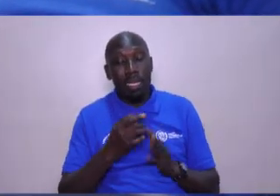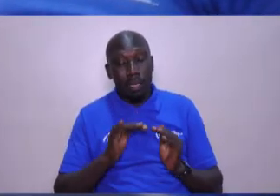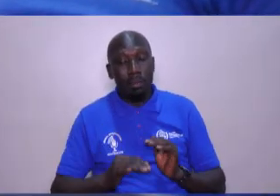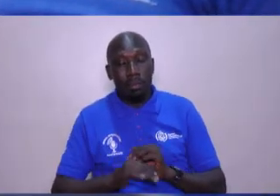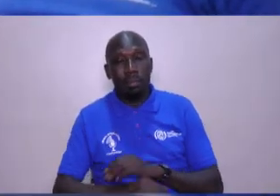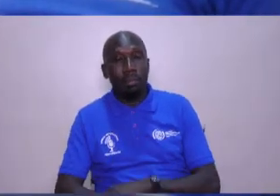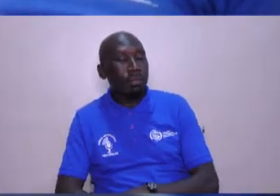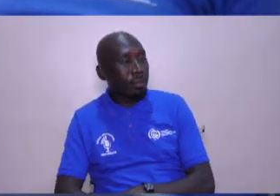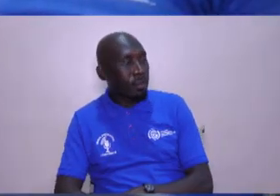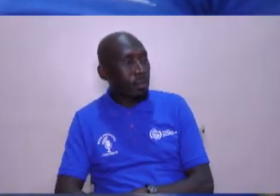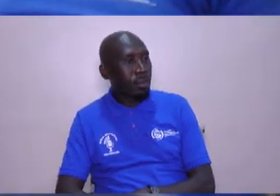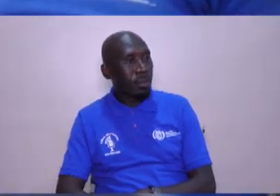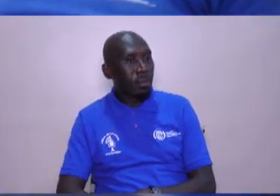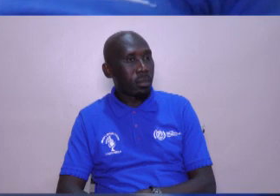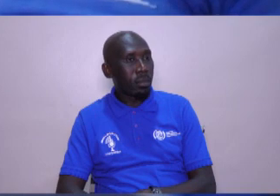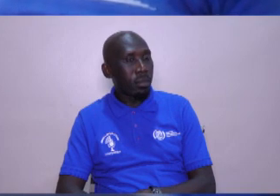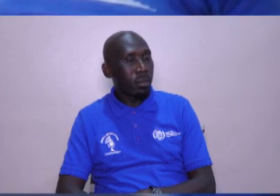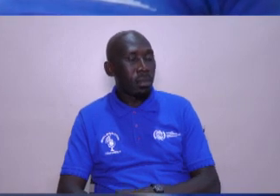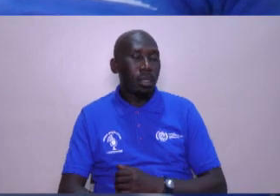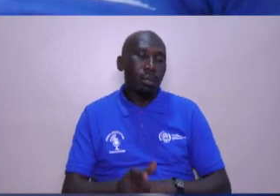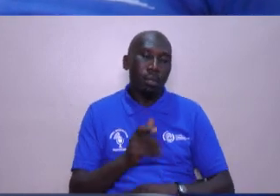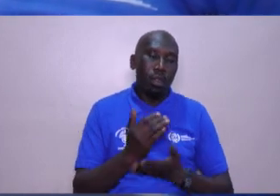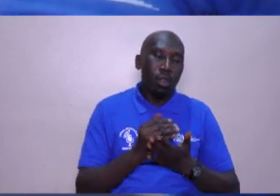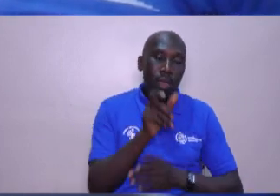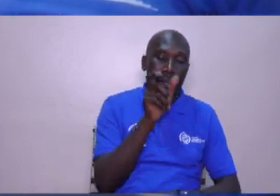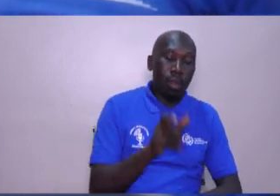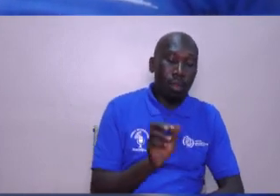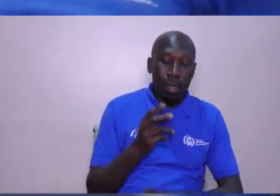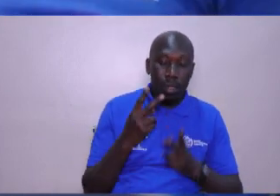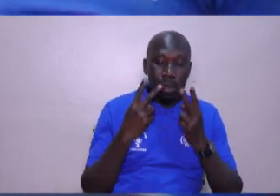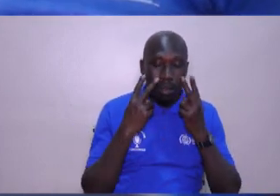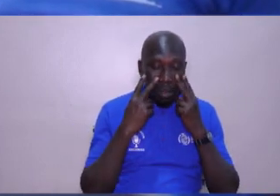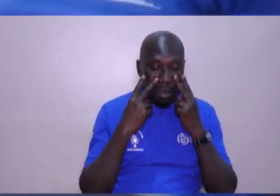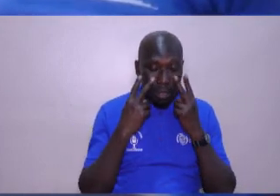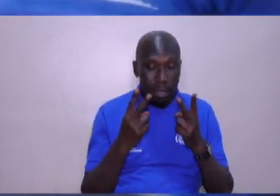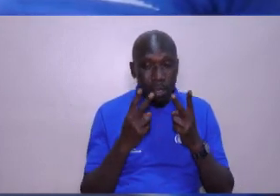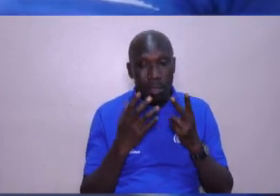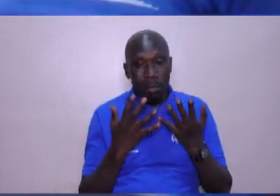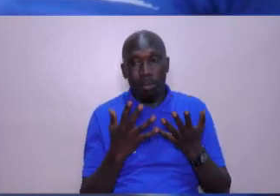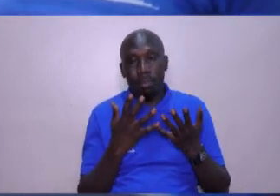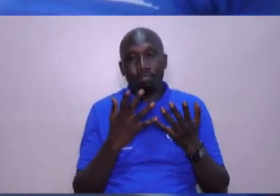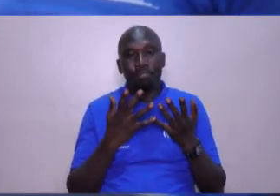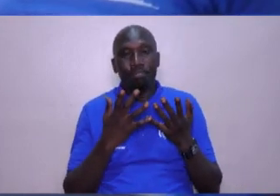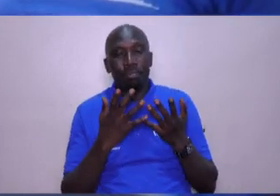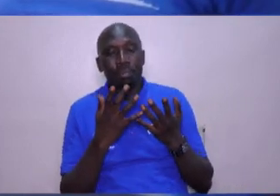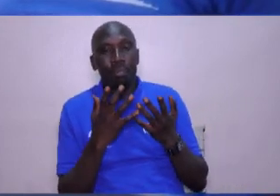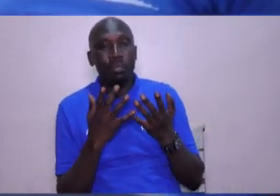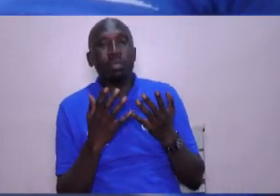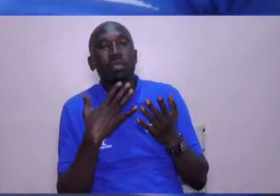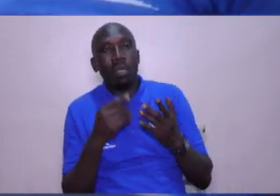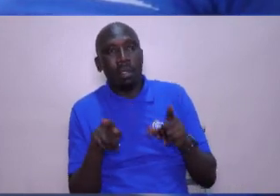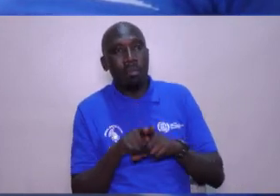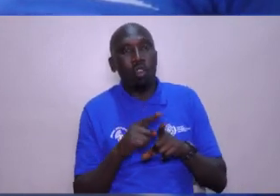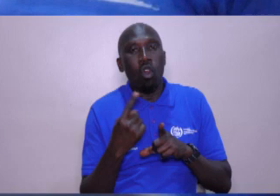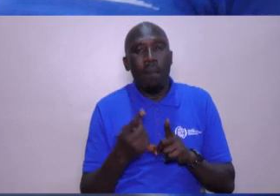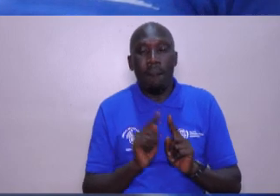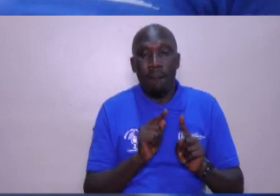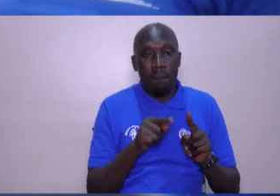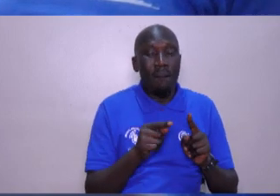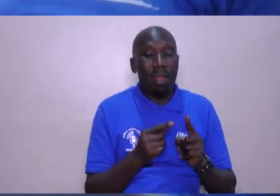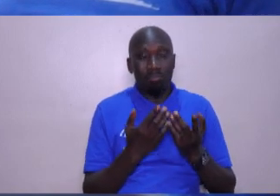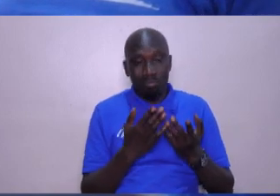think it should be like that. Because the person who can see, and here, maybe they'll be the majority. You want them to just go